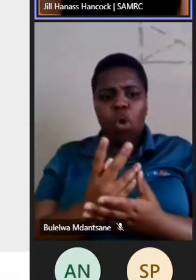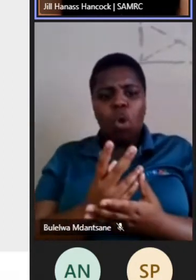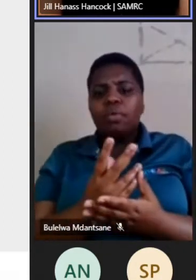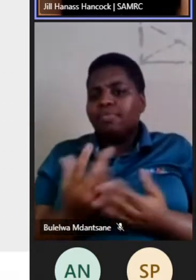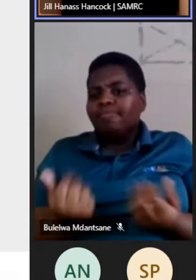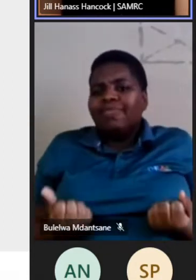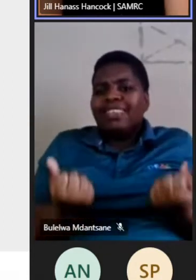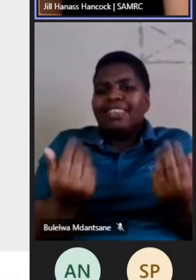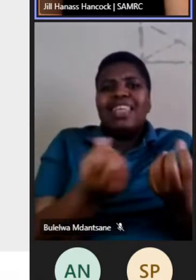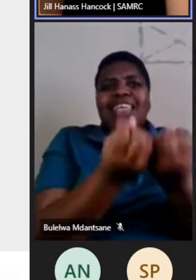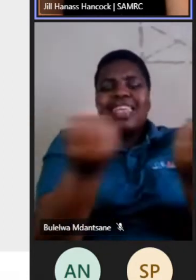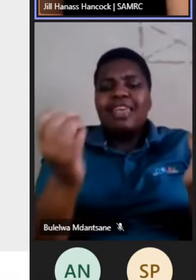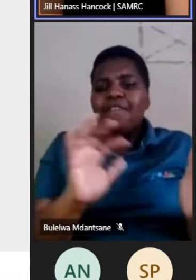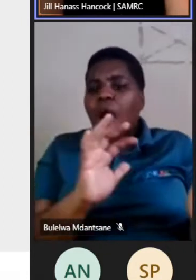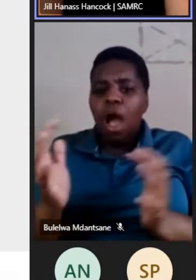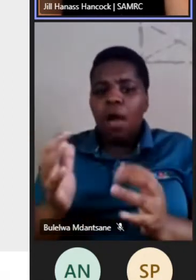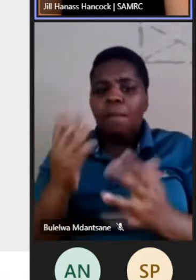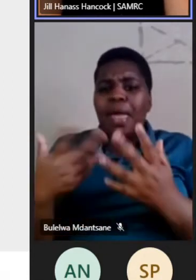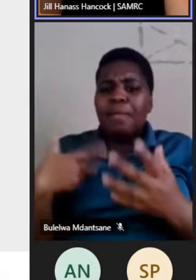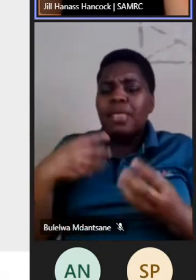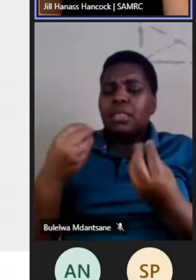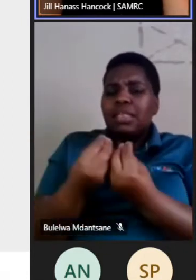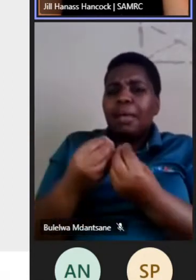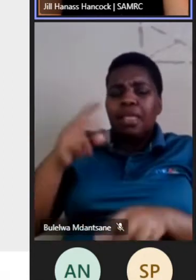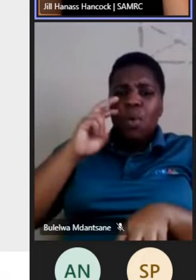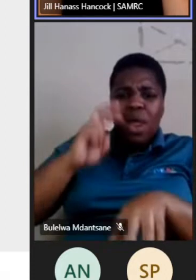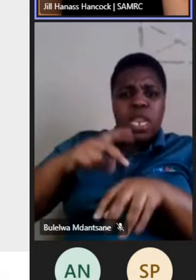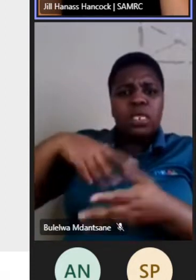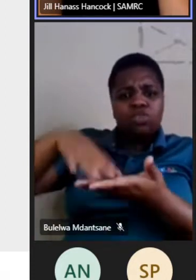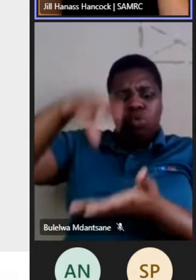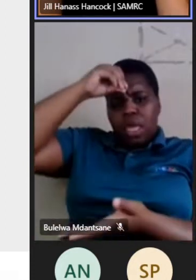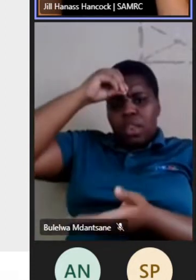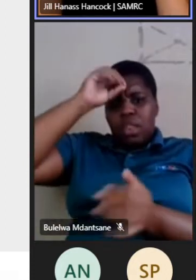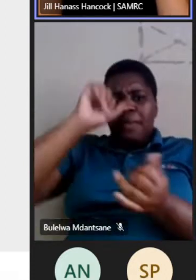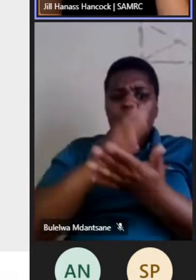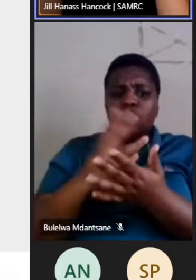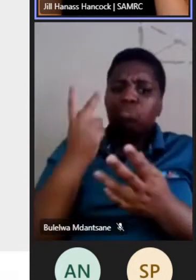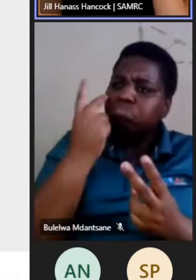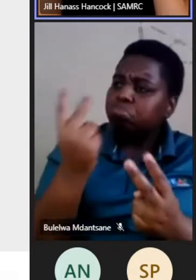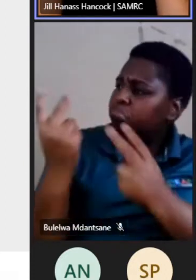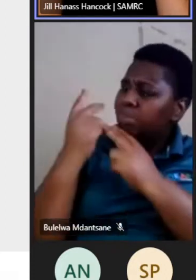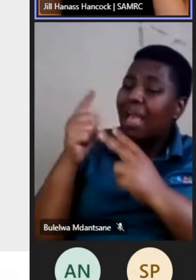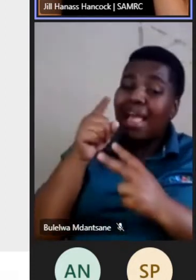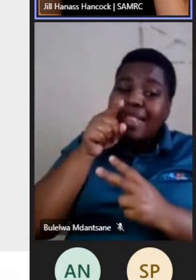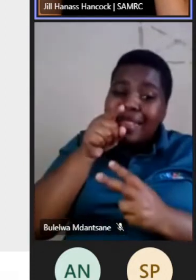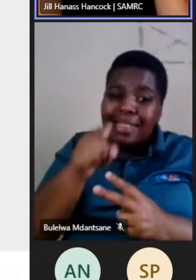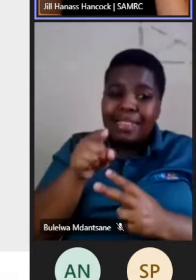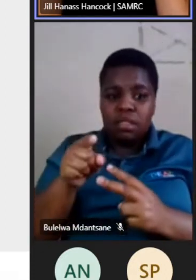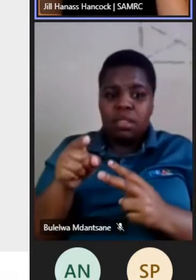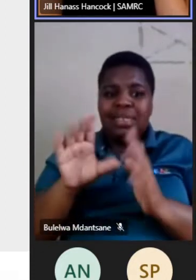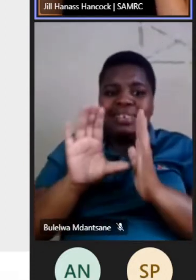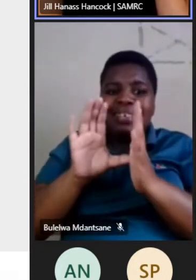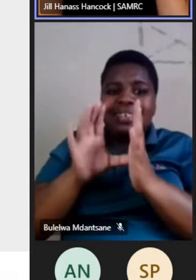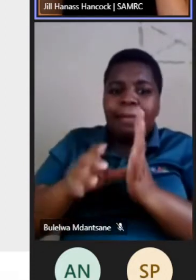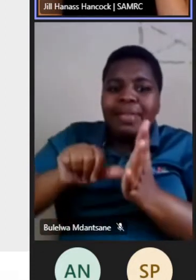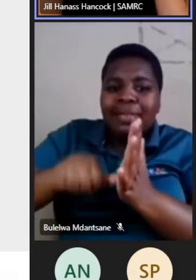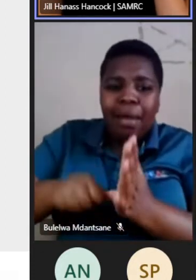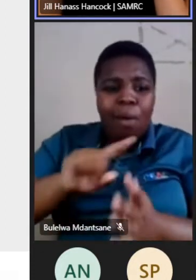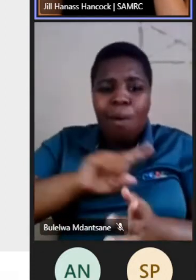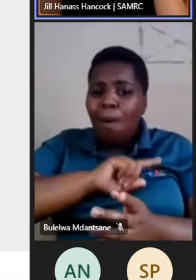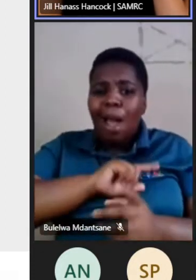the house. Maybe there's something for us to learn. We need to review the purpose of the disability grant, because this really can't be a poverty